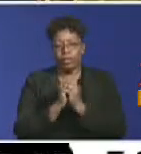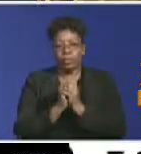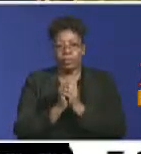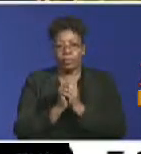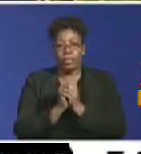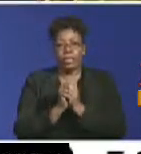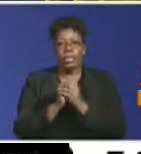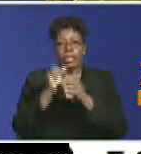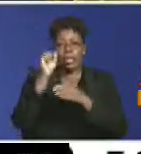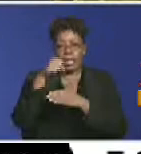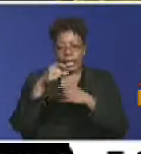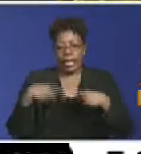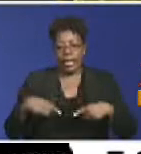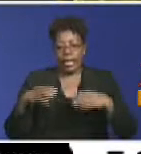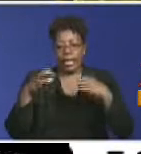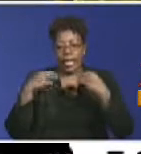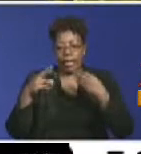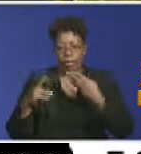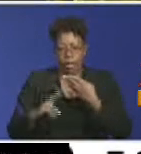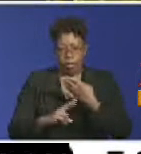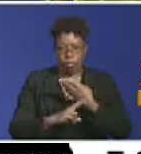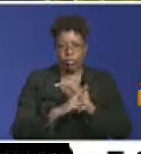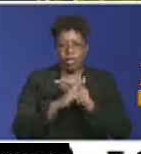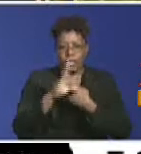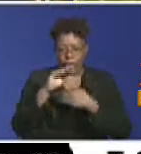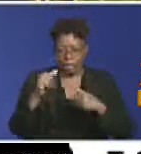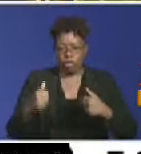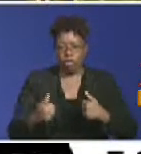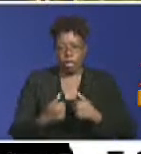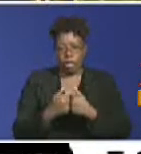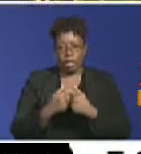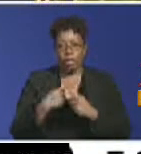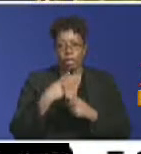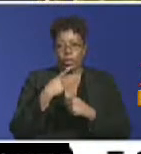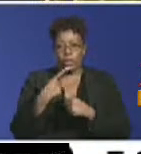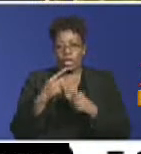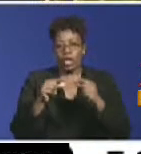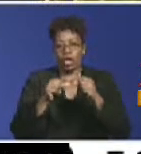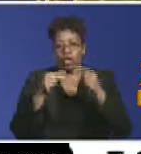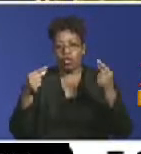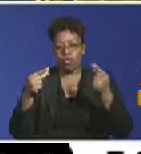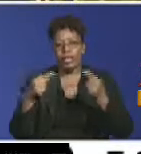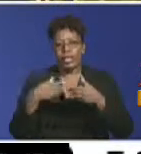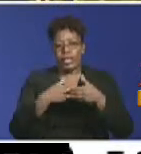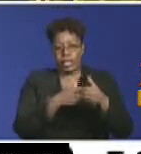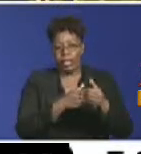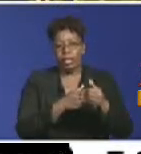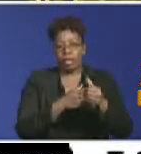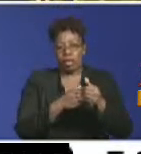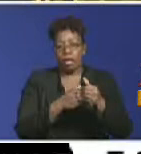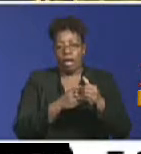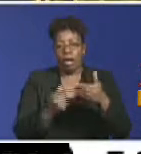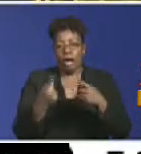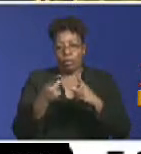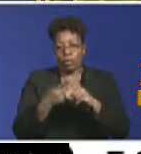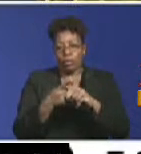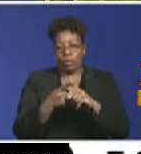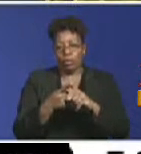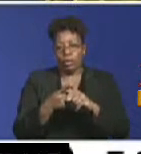are risks and there are challenges, and we often say that great leaders rise up to the occasion. And